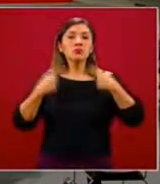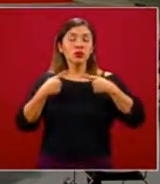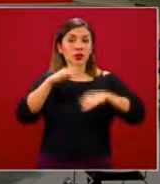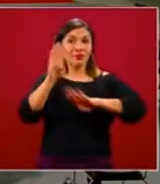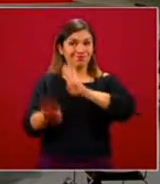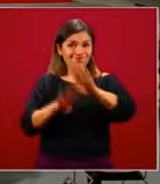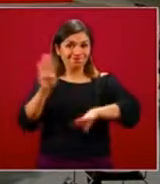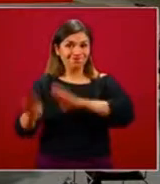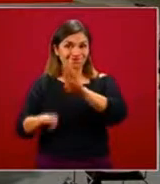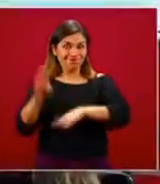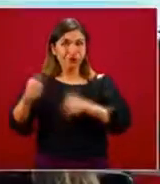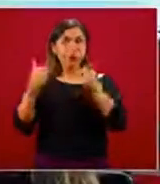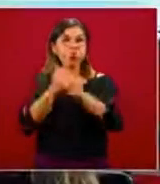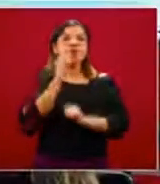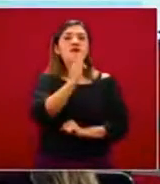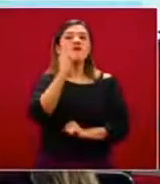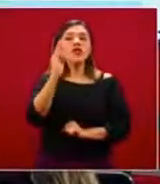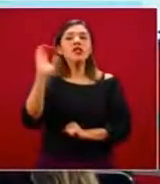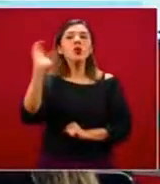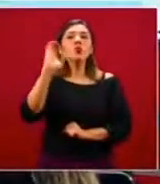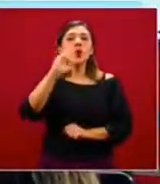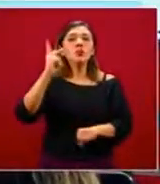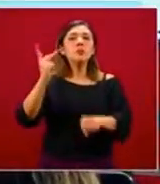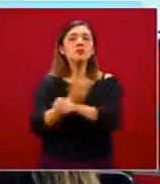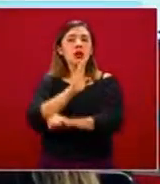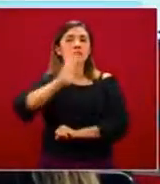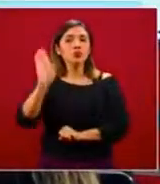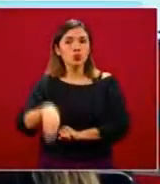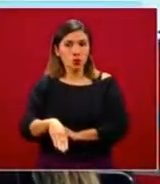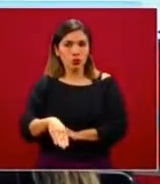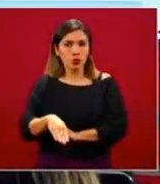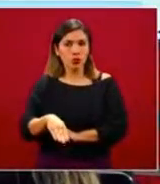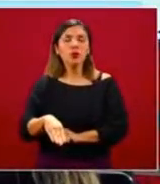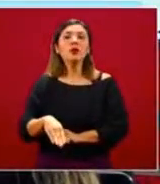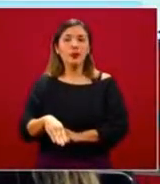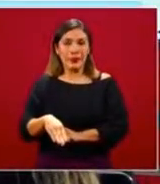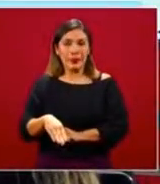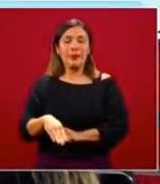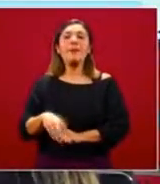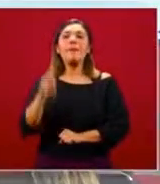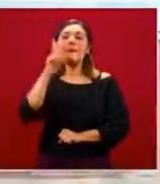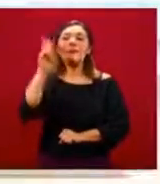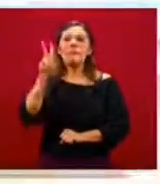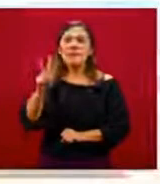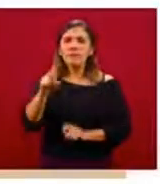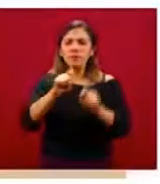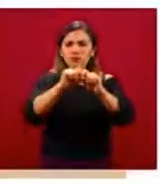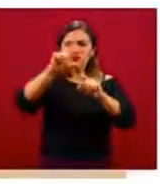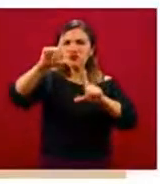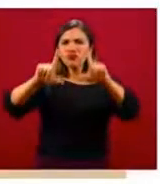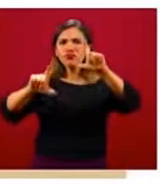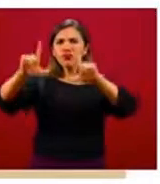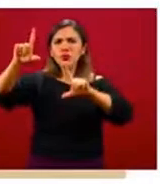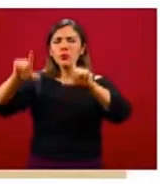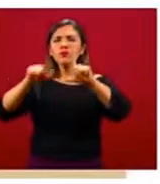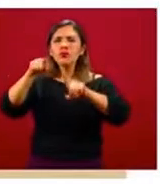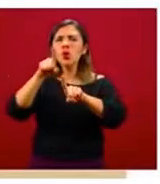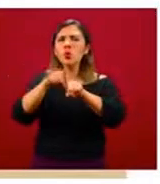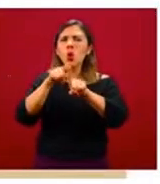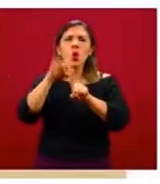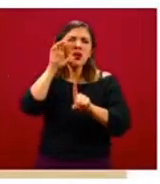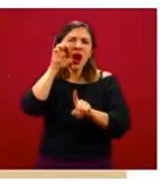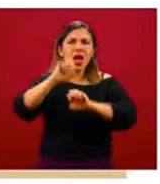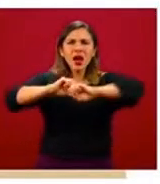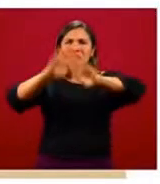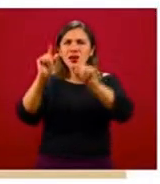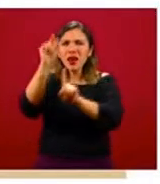ocurrido on por how the deaths fecha en la que spread se llevaron a cabo. Vemos en las per date. barras que tienen el color We naranja